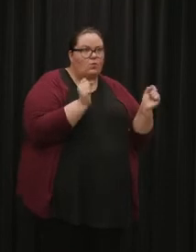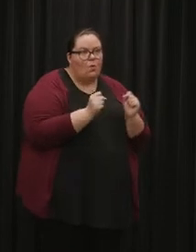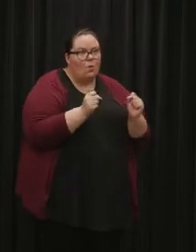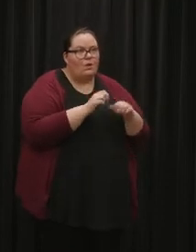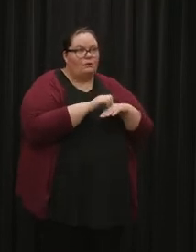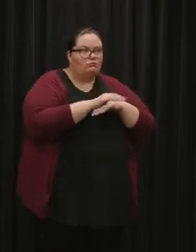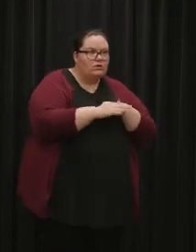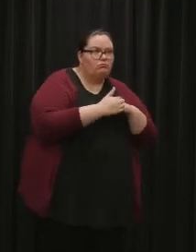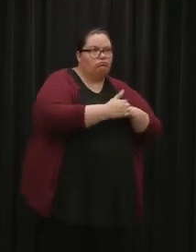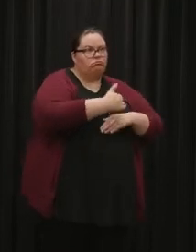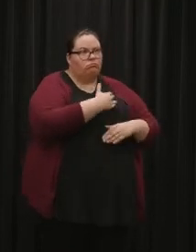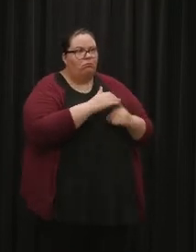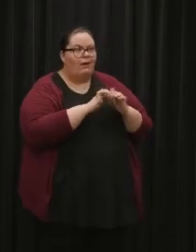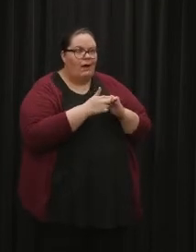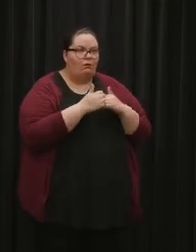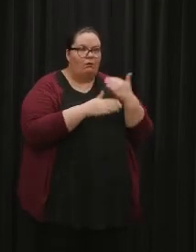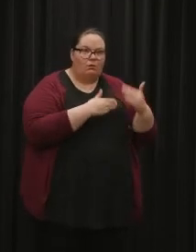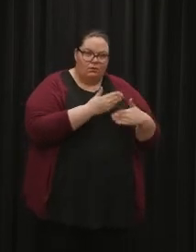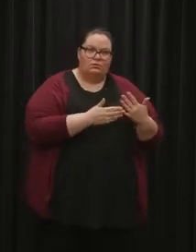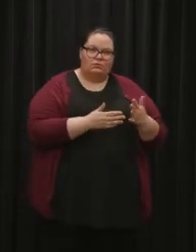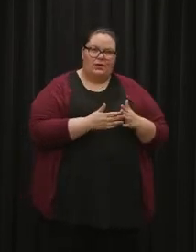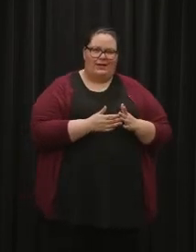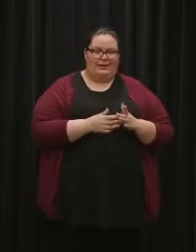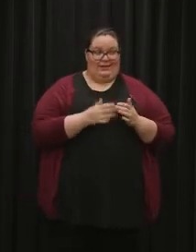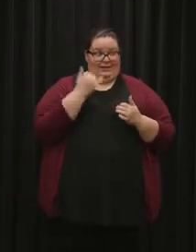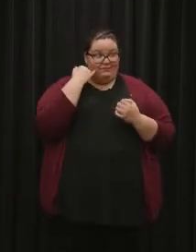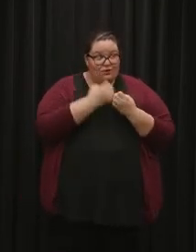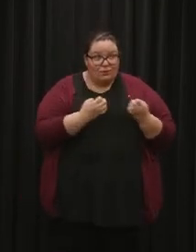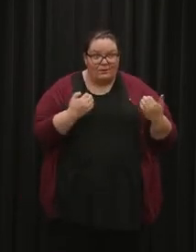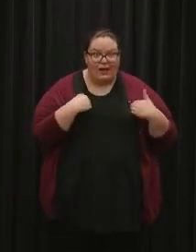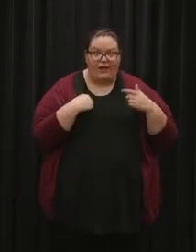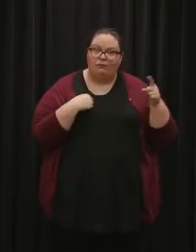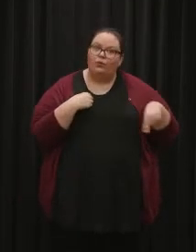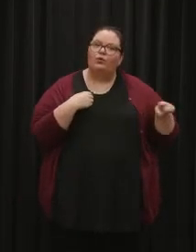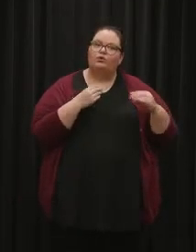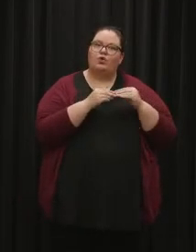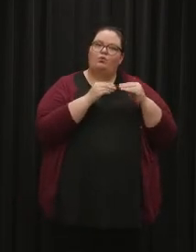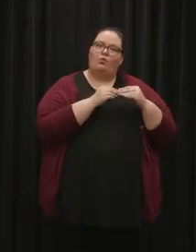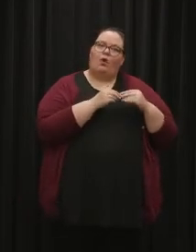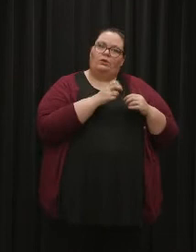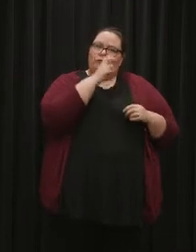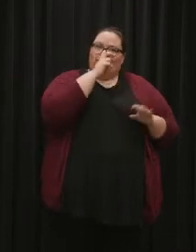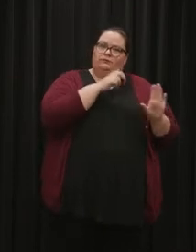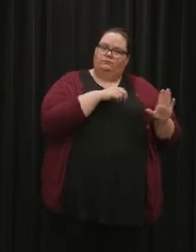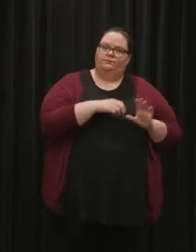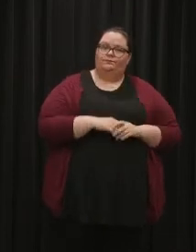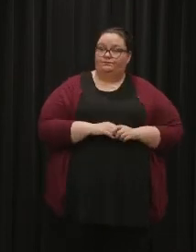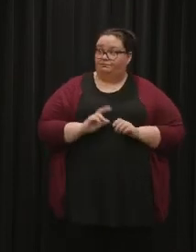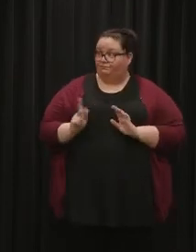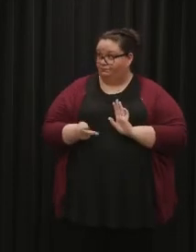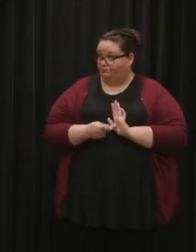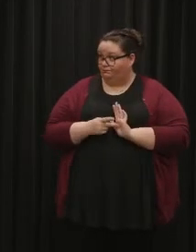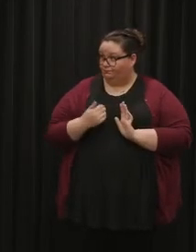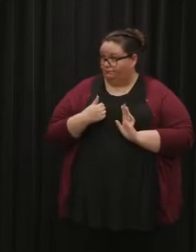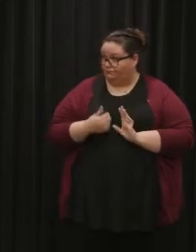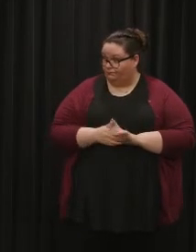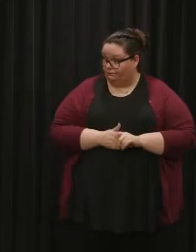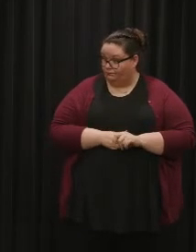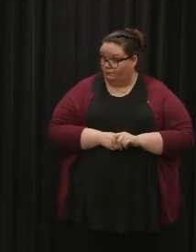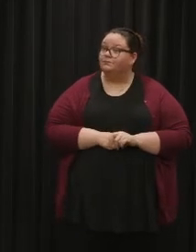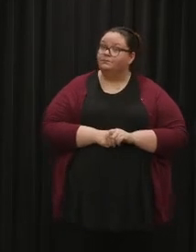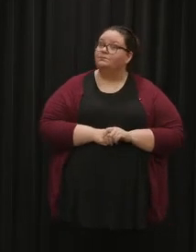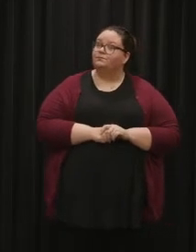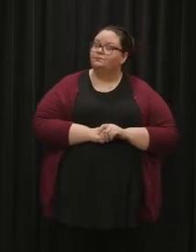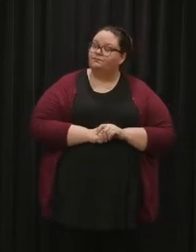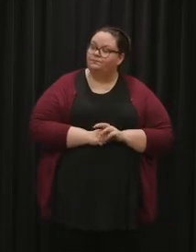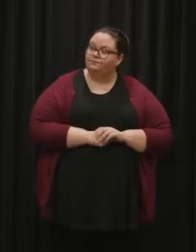high-risk populations and also critical infrastructure. Thank you, Dr. Mr. Waugh, do you have a follow-up today? I